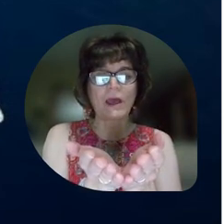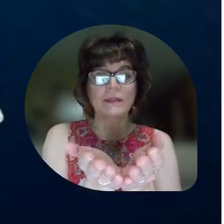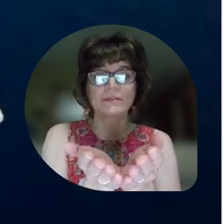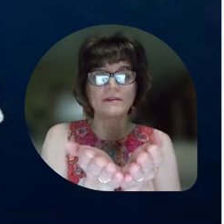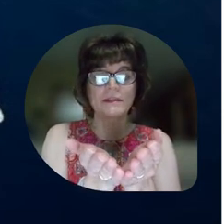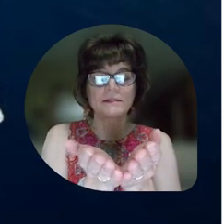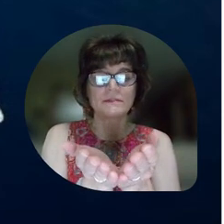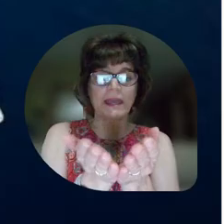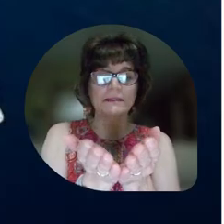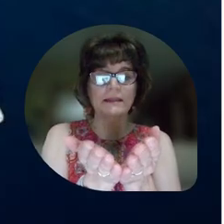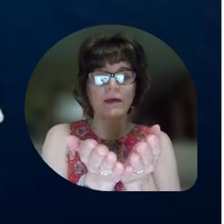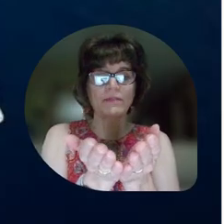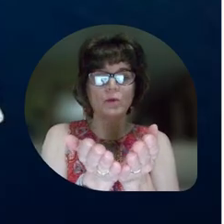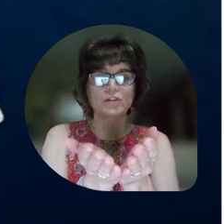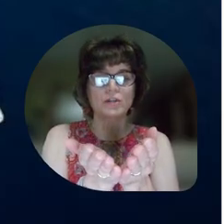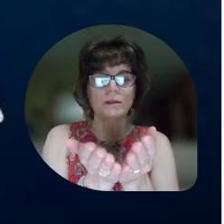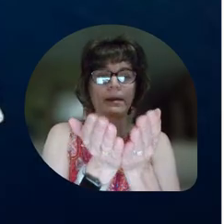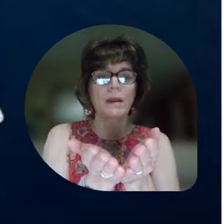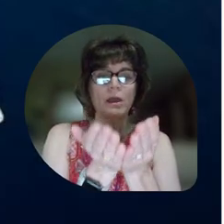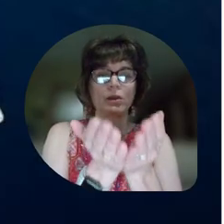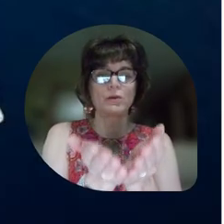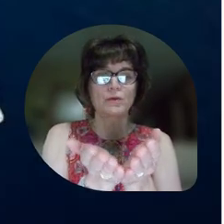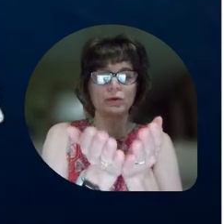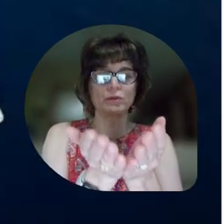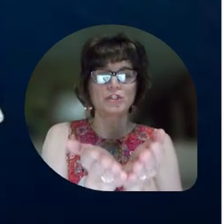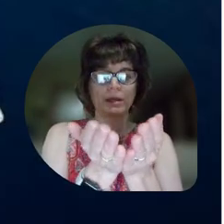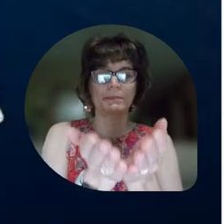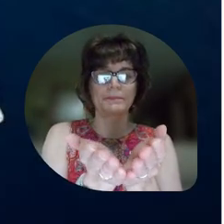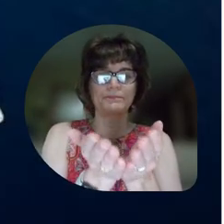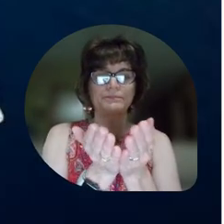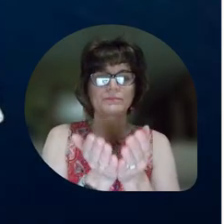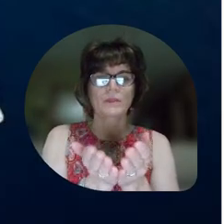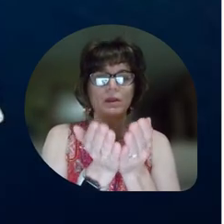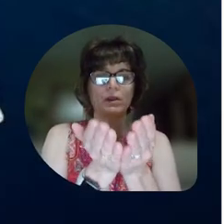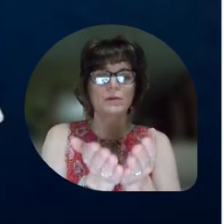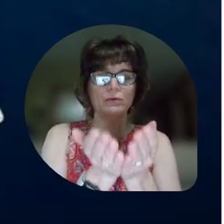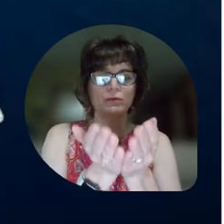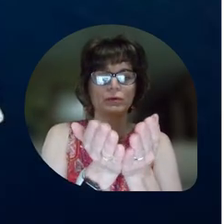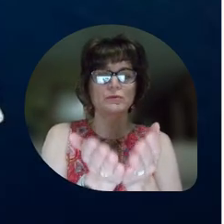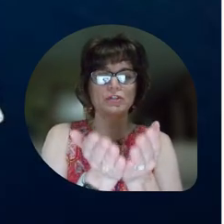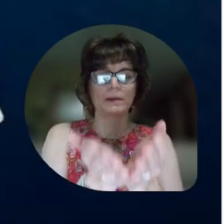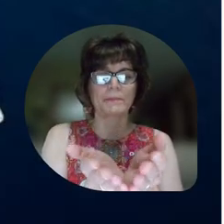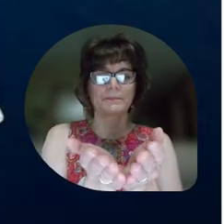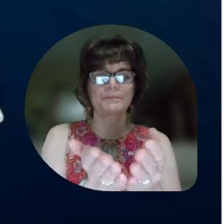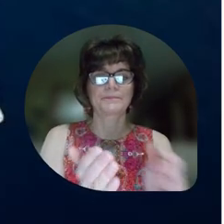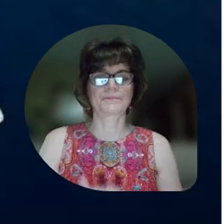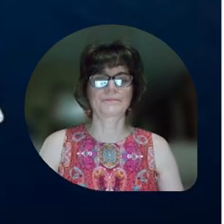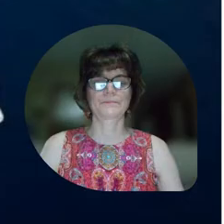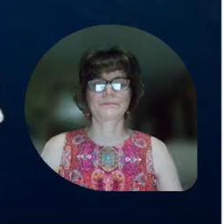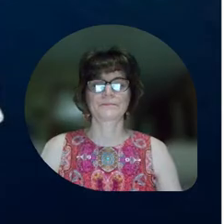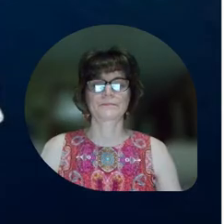and down like it's sailing on the ocean. Cruise ship. Cruise ship.